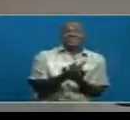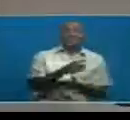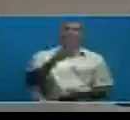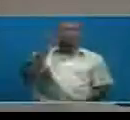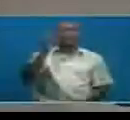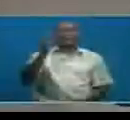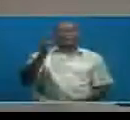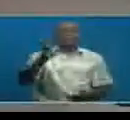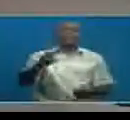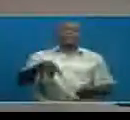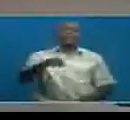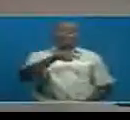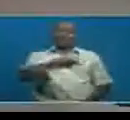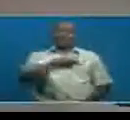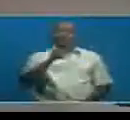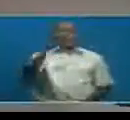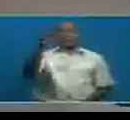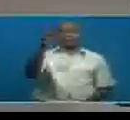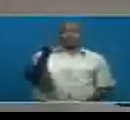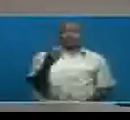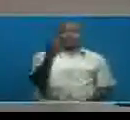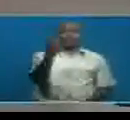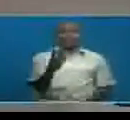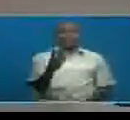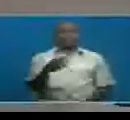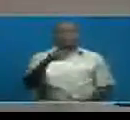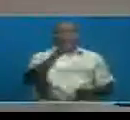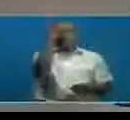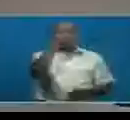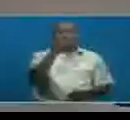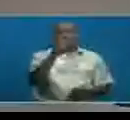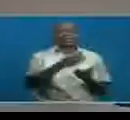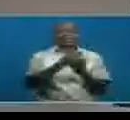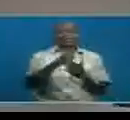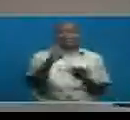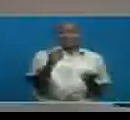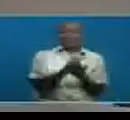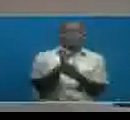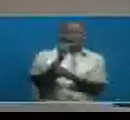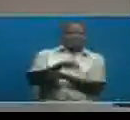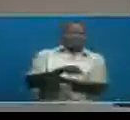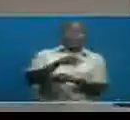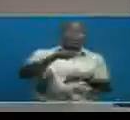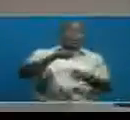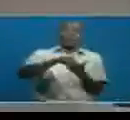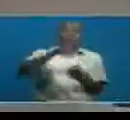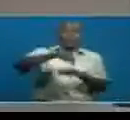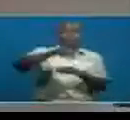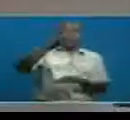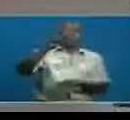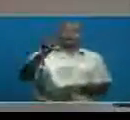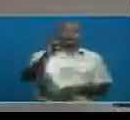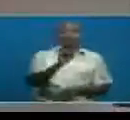has finally booked a place in the quarterfinals of the Africa Cup of Nations. The Black Stars beat the Eagles of Mali